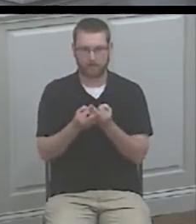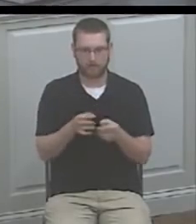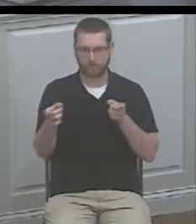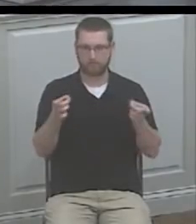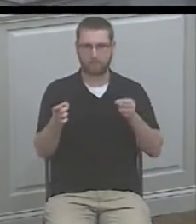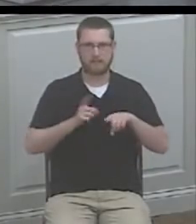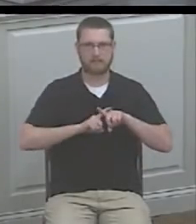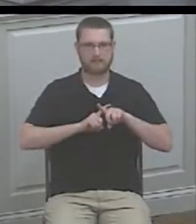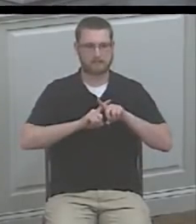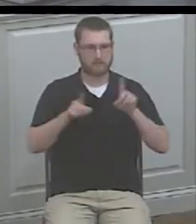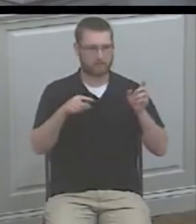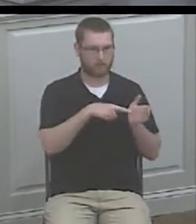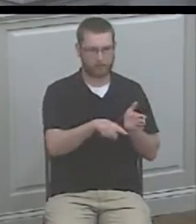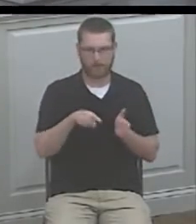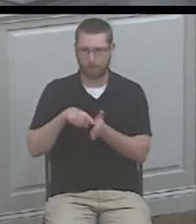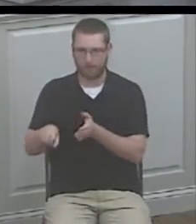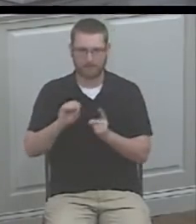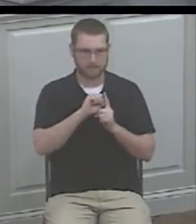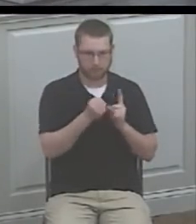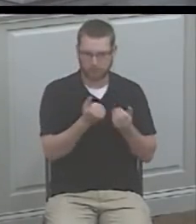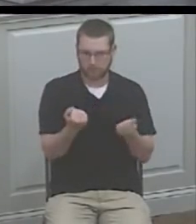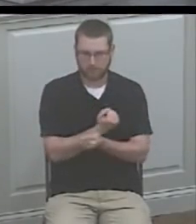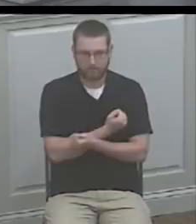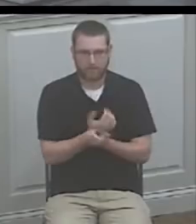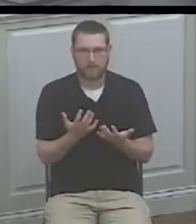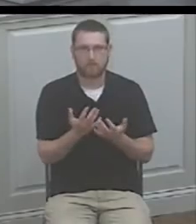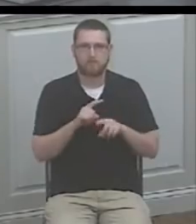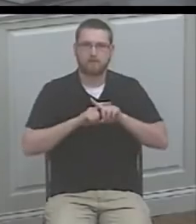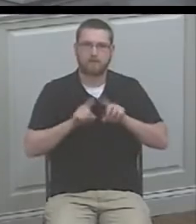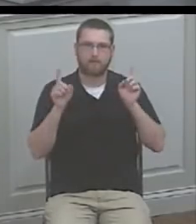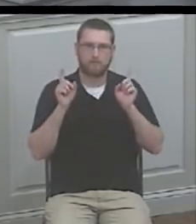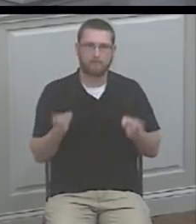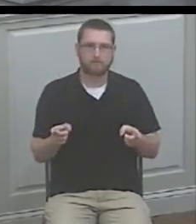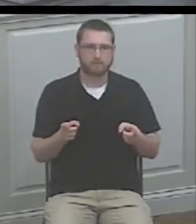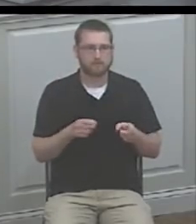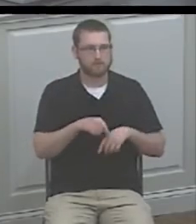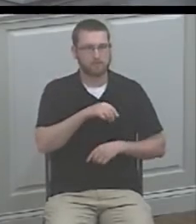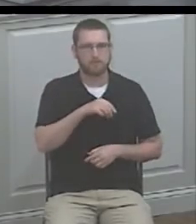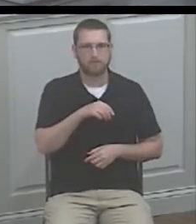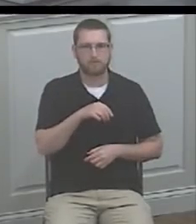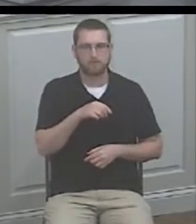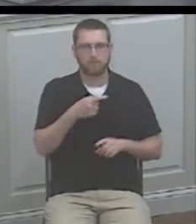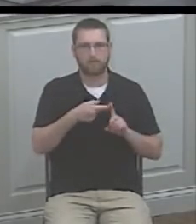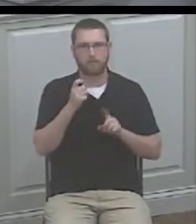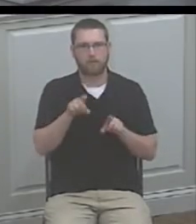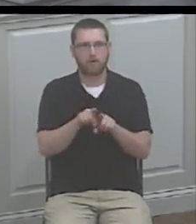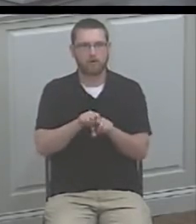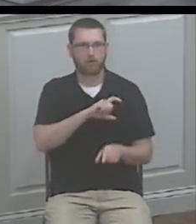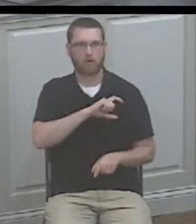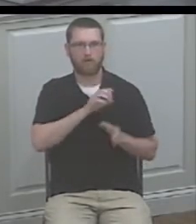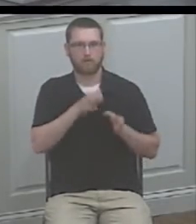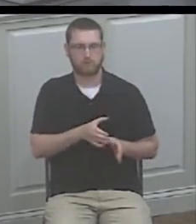distinctly different situations. Those are two distinctly different situations from the